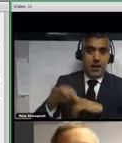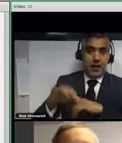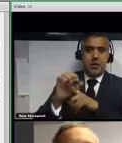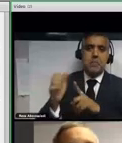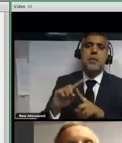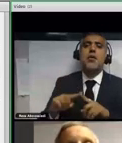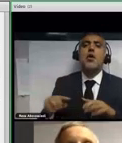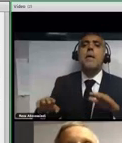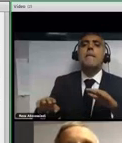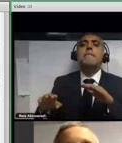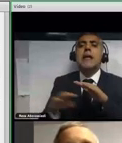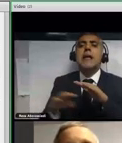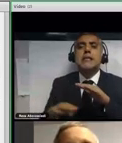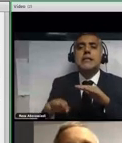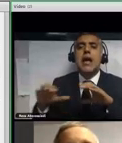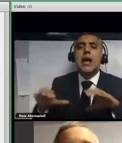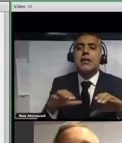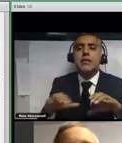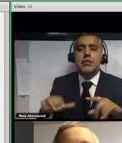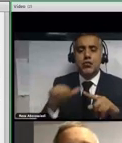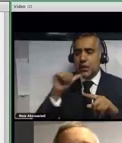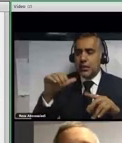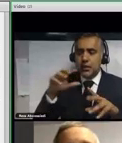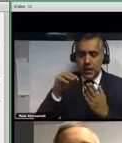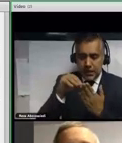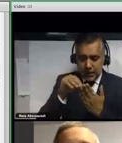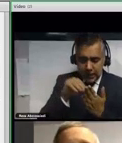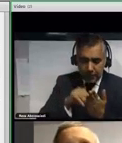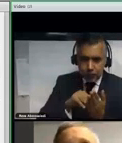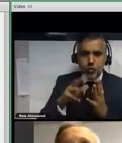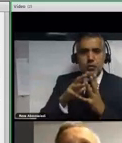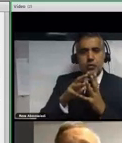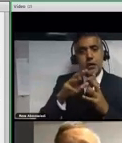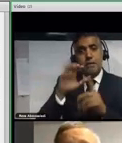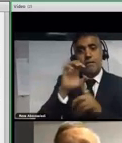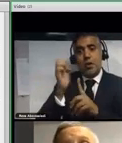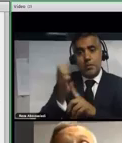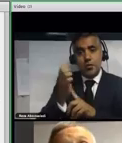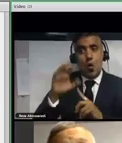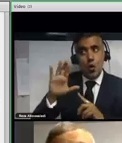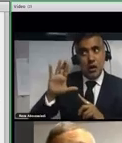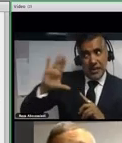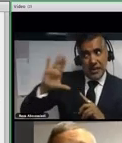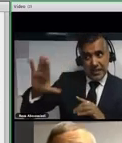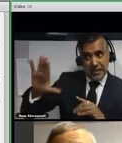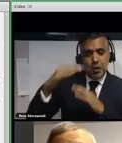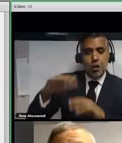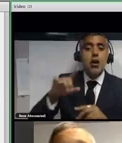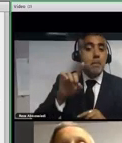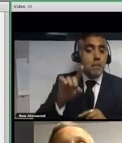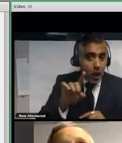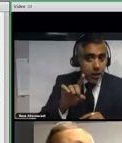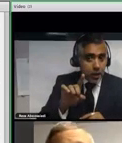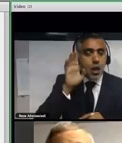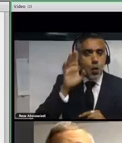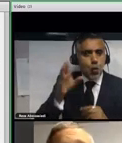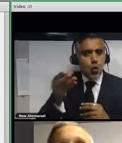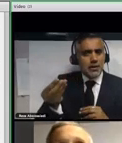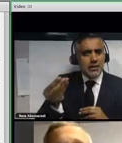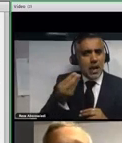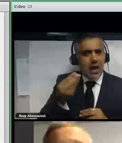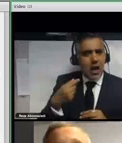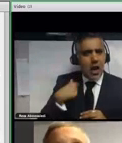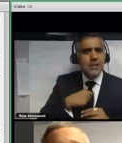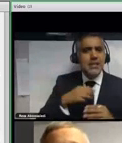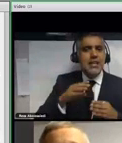basic activities. So it doesn't capture much about the environment or the barriers. But what it can do is tell us the outcomes